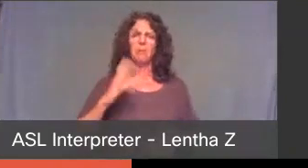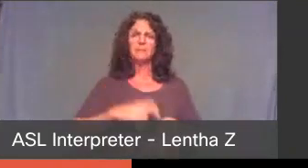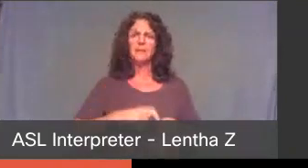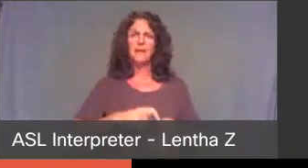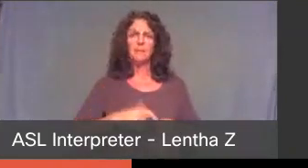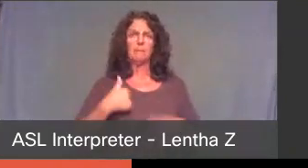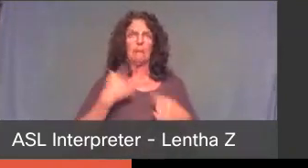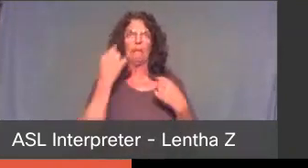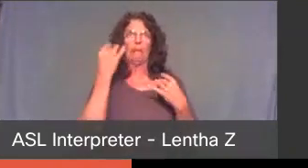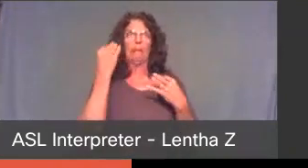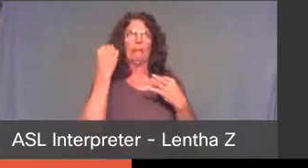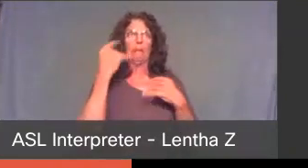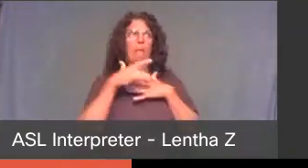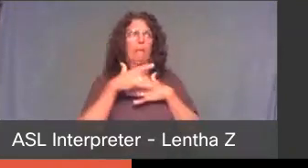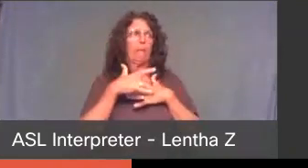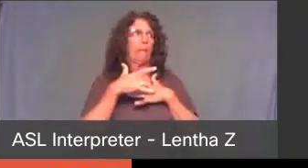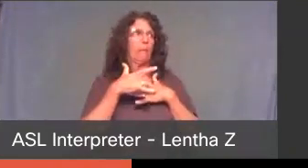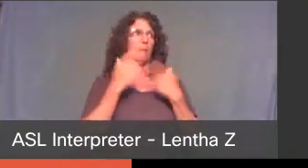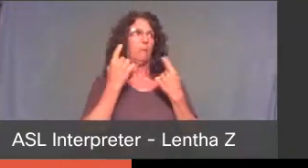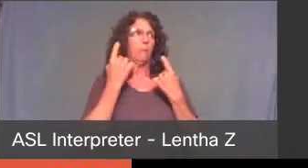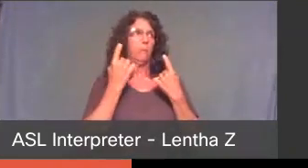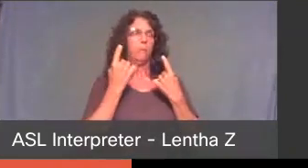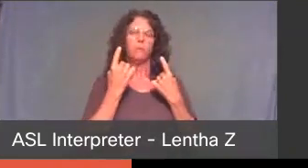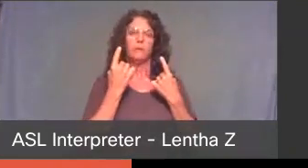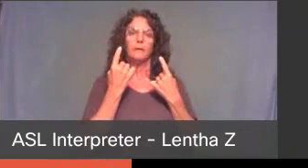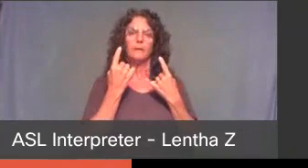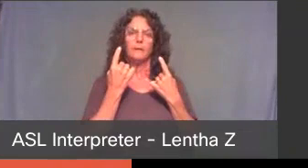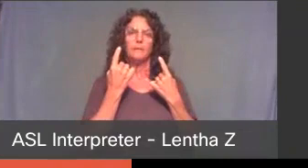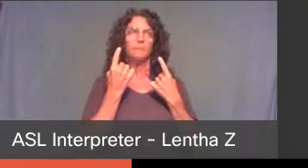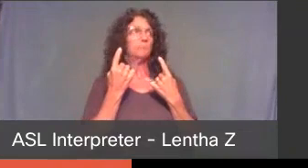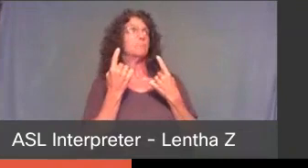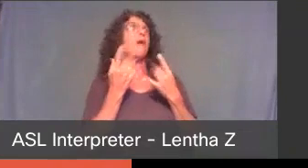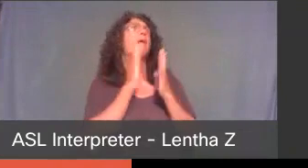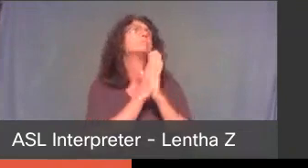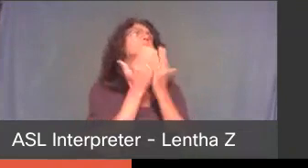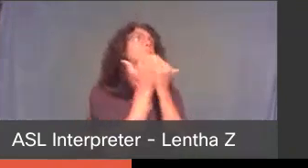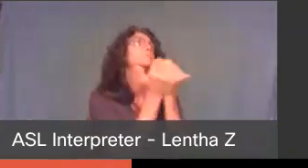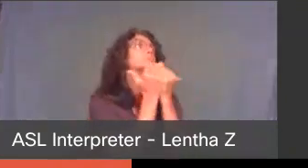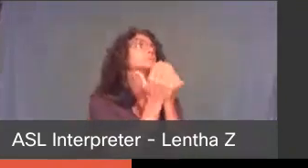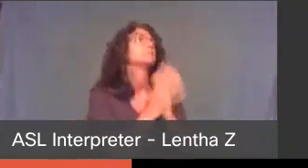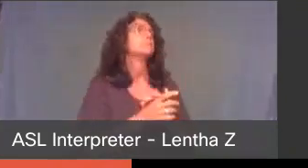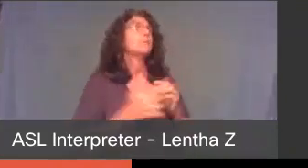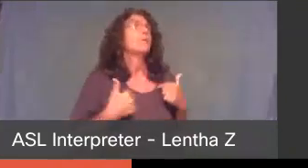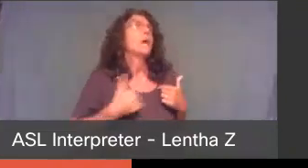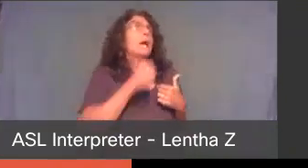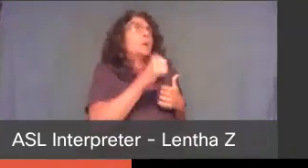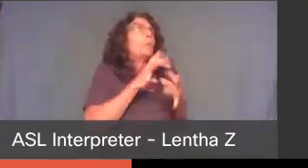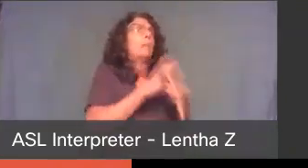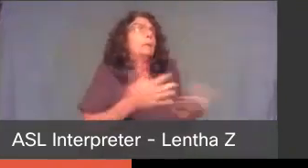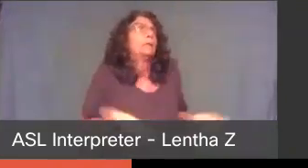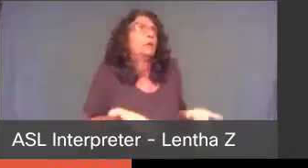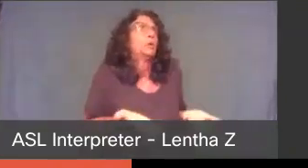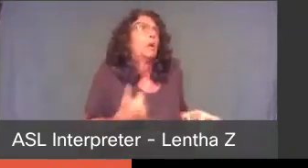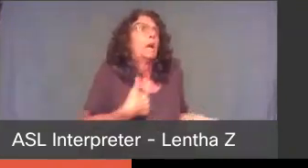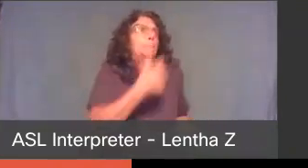so concerned with my own well-being and my own whatever that I was just so grateful. Like, yeah, I don't belong here. I'm just a